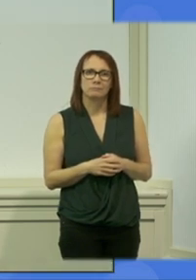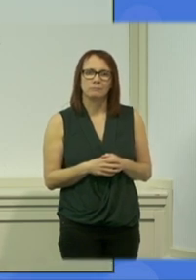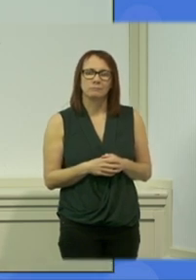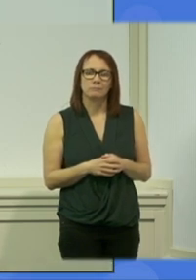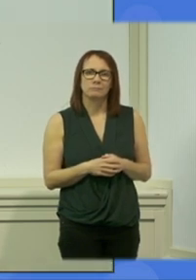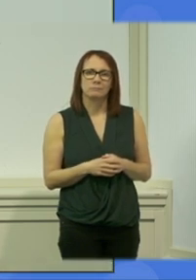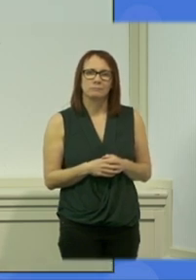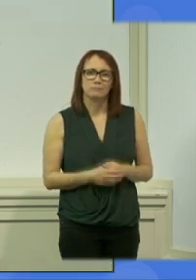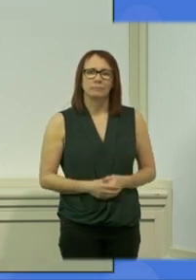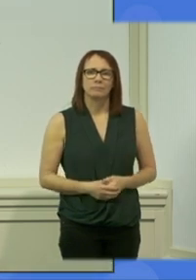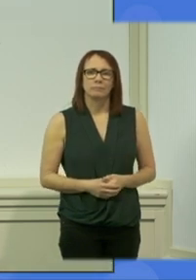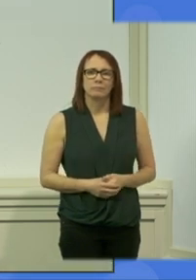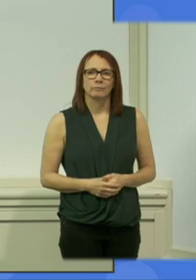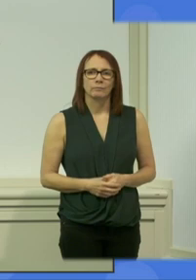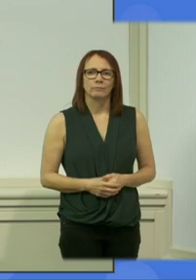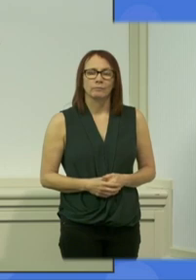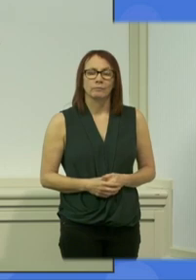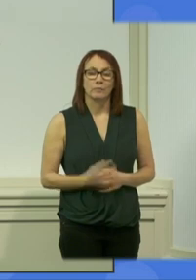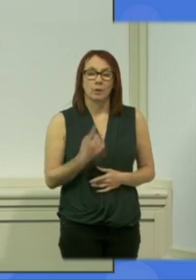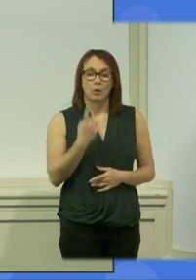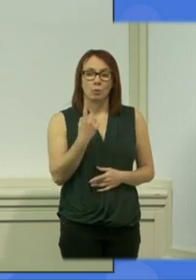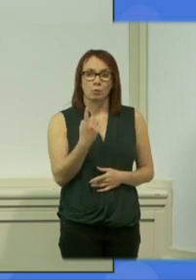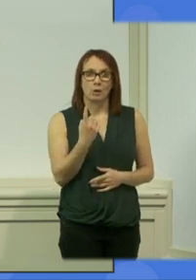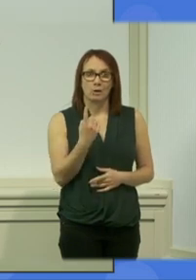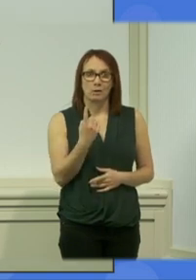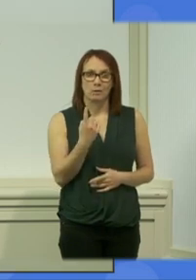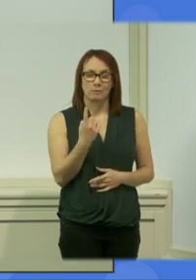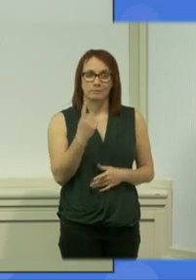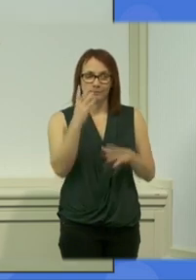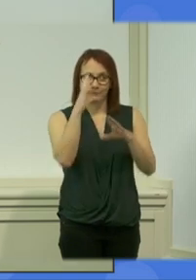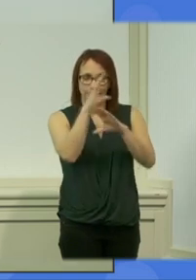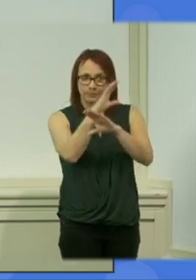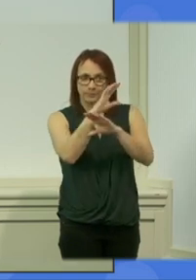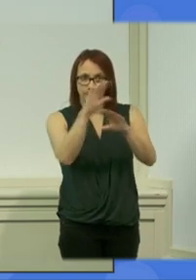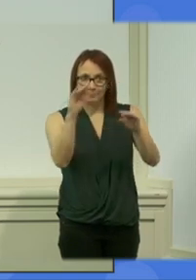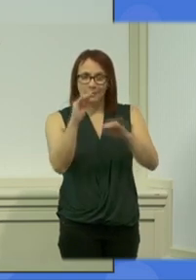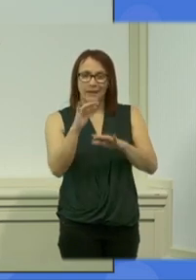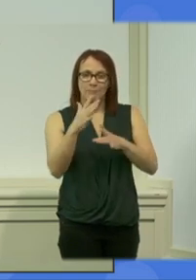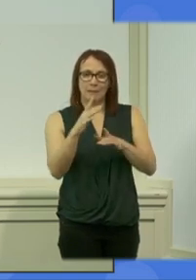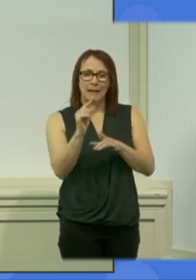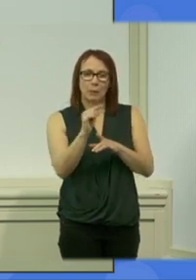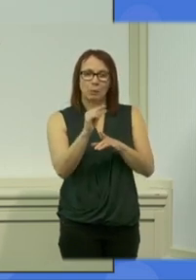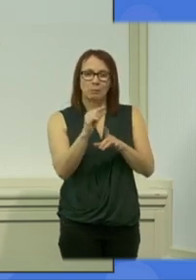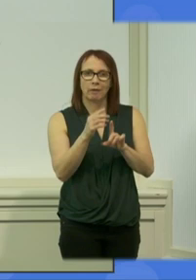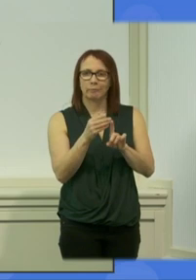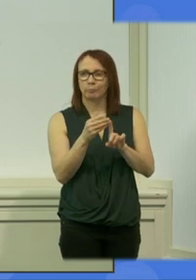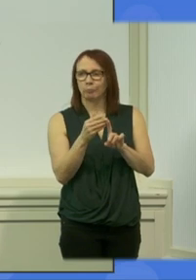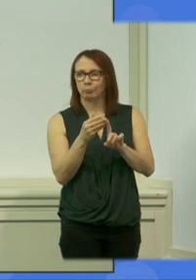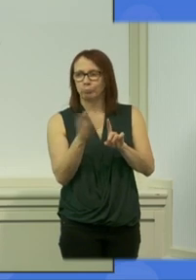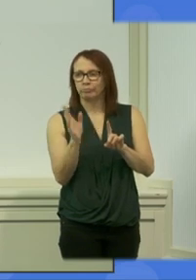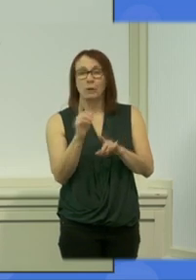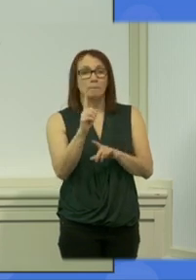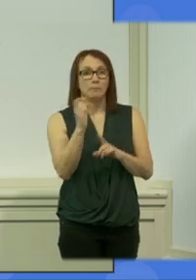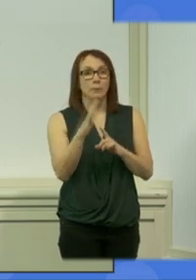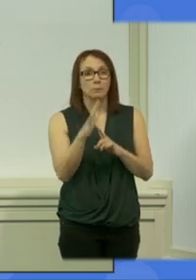One thing that I want to bring up that maybe is slightly off course but is very relevant for